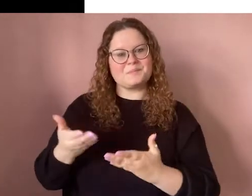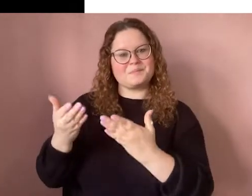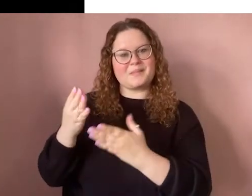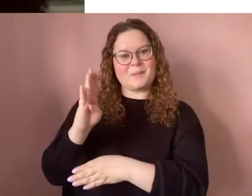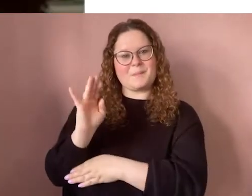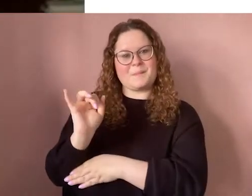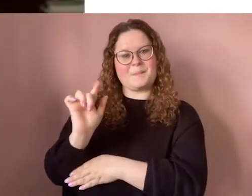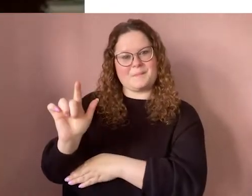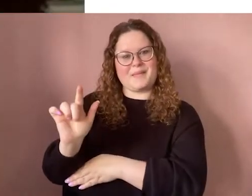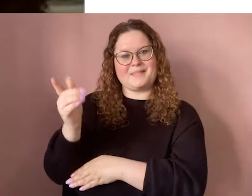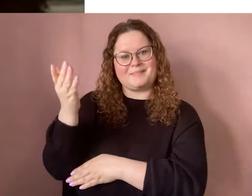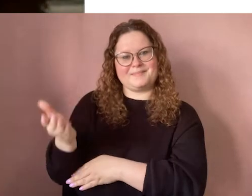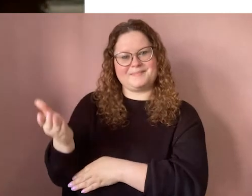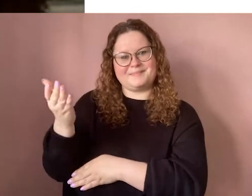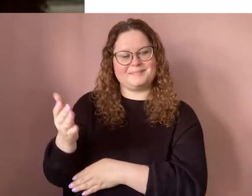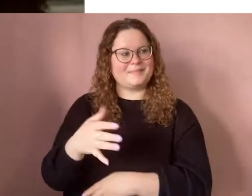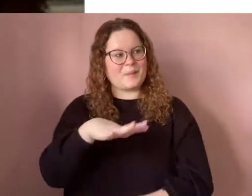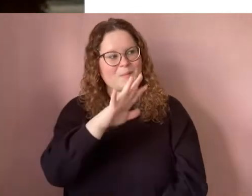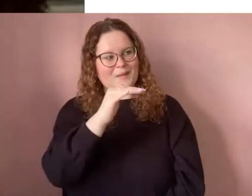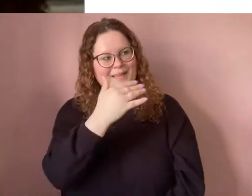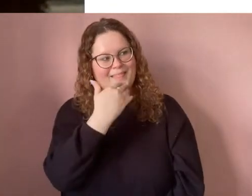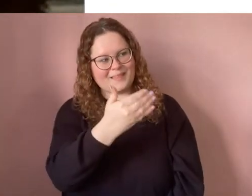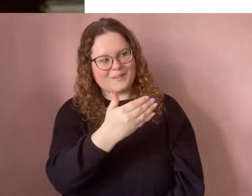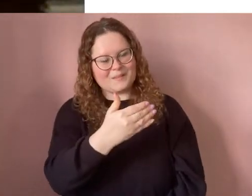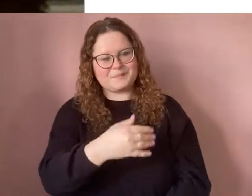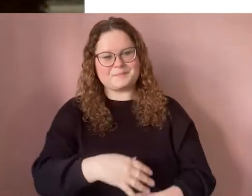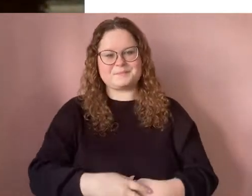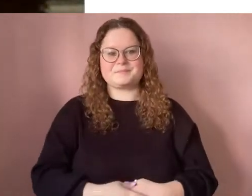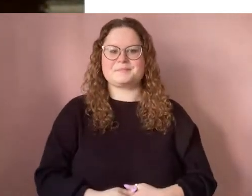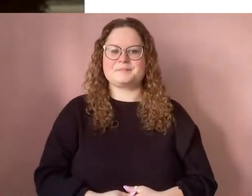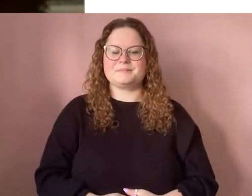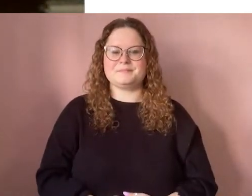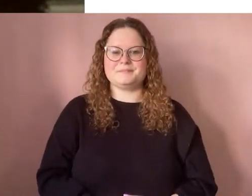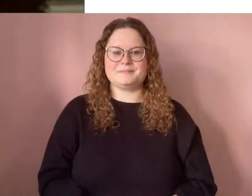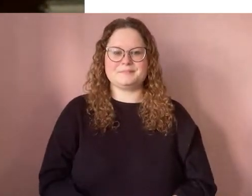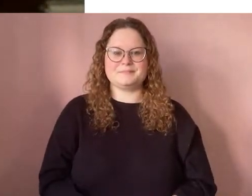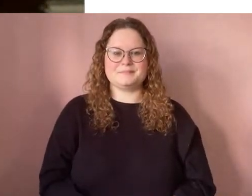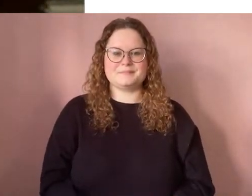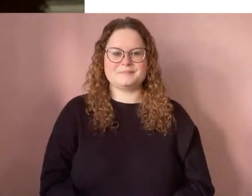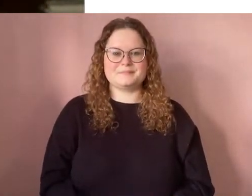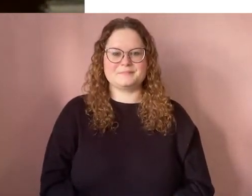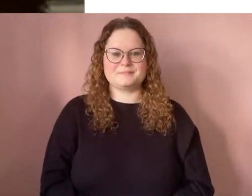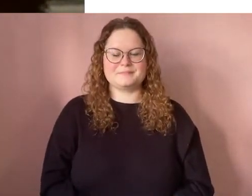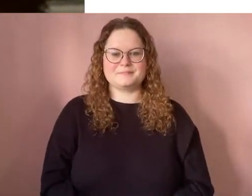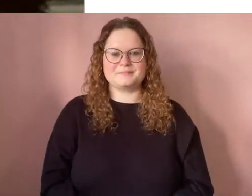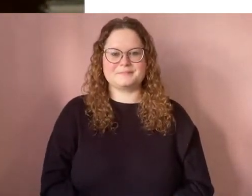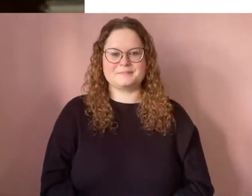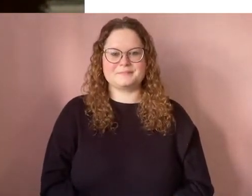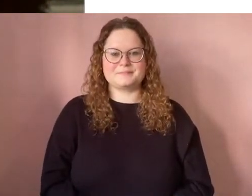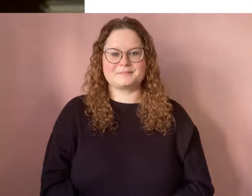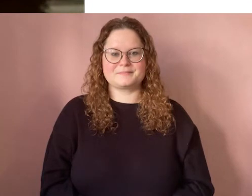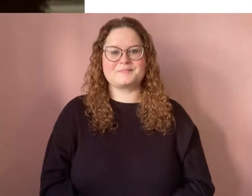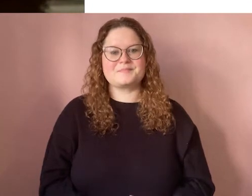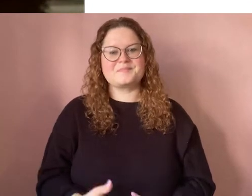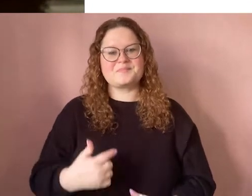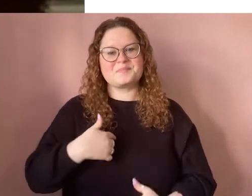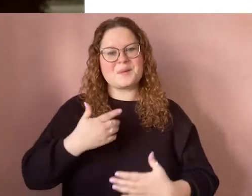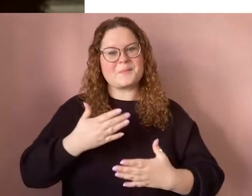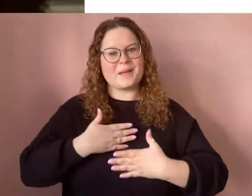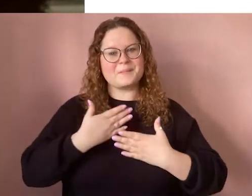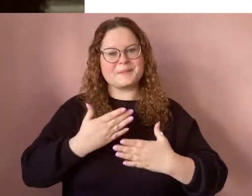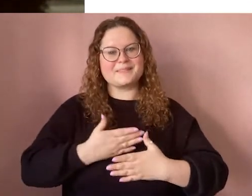Thank you, Bill. Toodaloo for now. Thank you so much, Tova. I'm pleased to be here, to put it